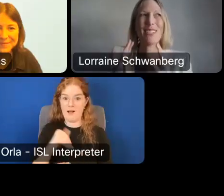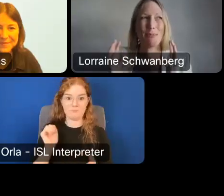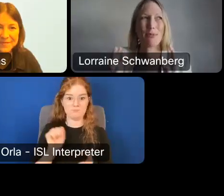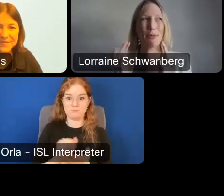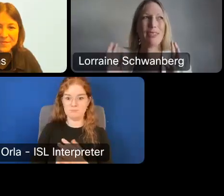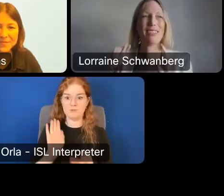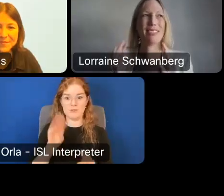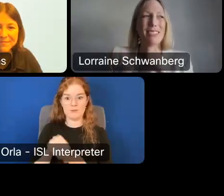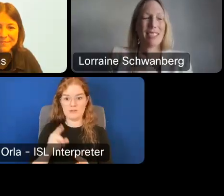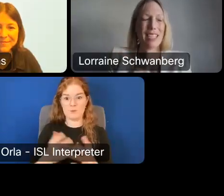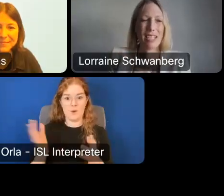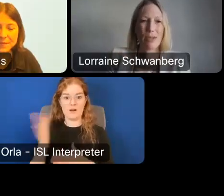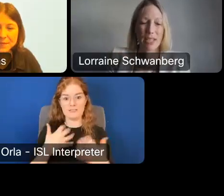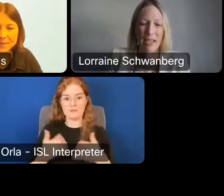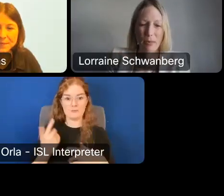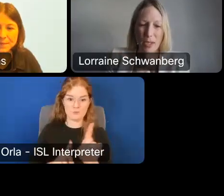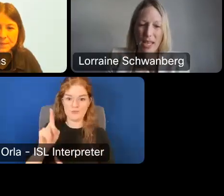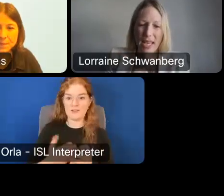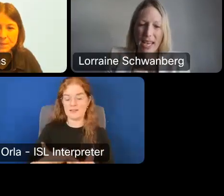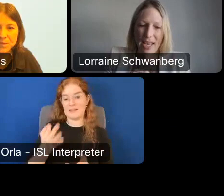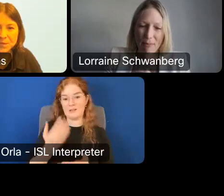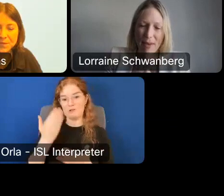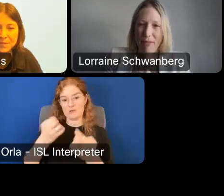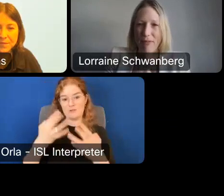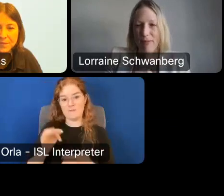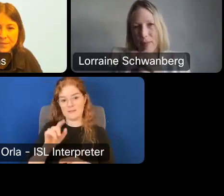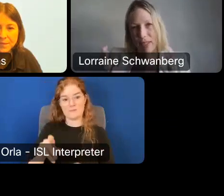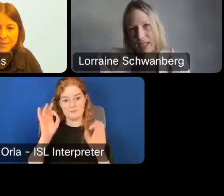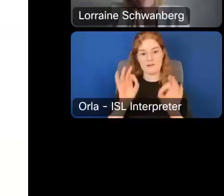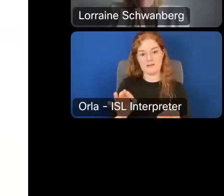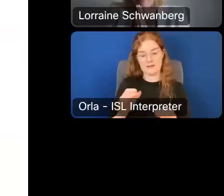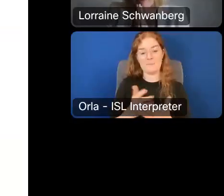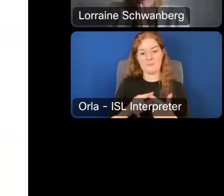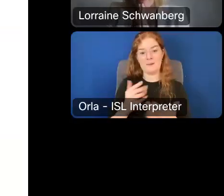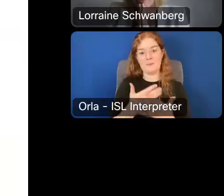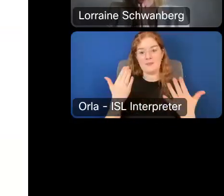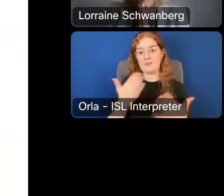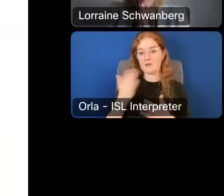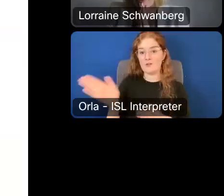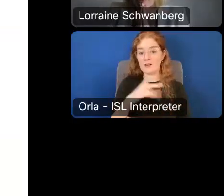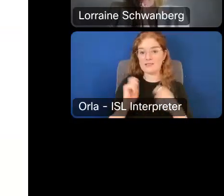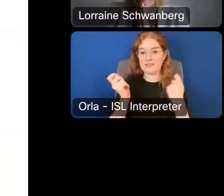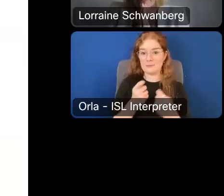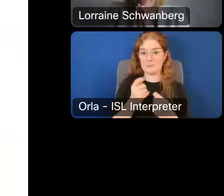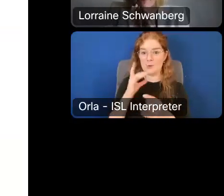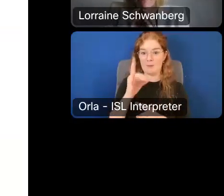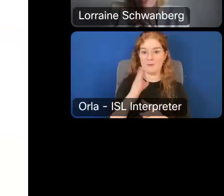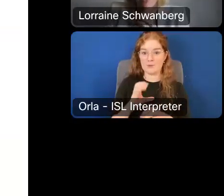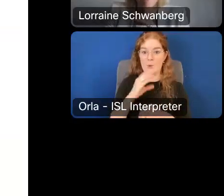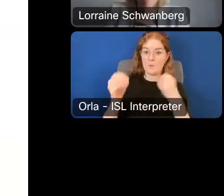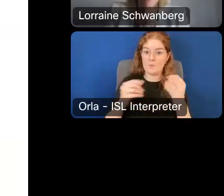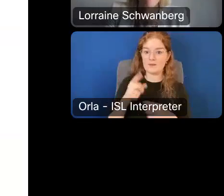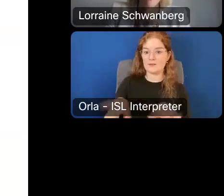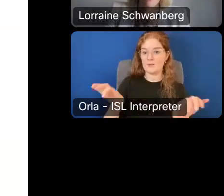in improving and getting learning output. And a big thank you to our team from Open Disclosure as well. But I